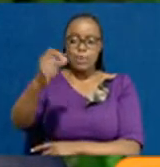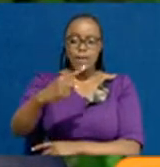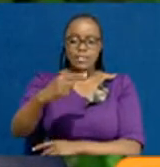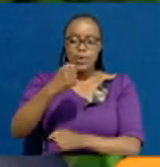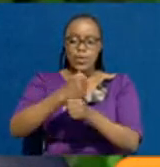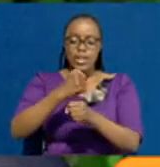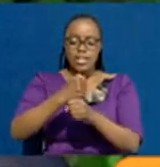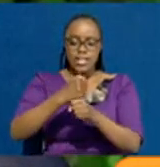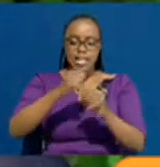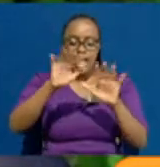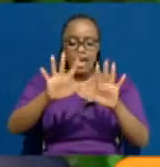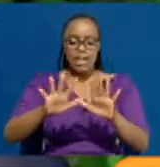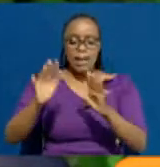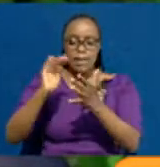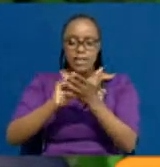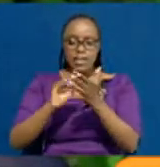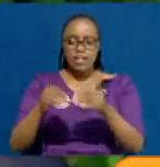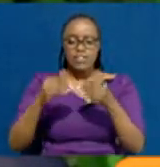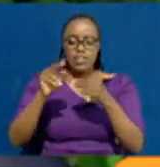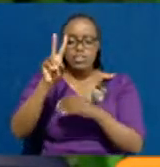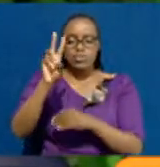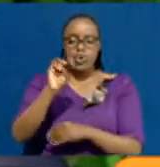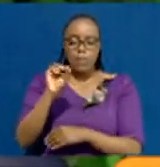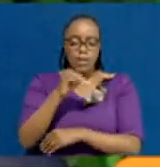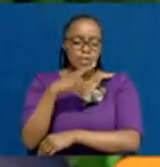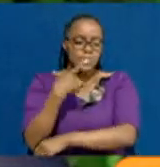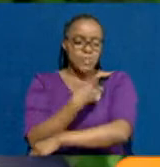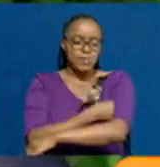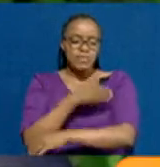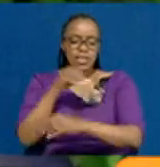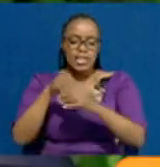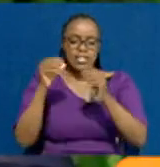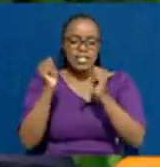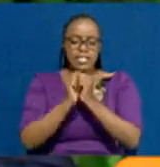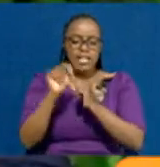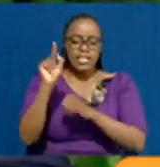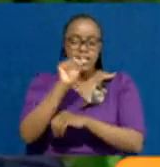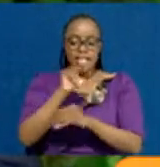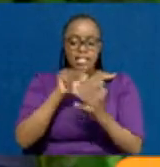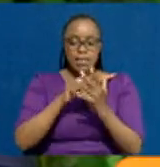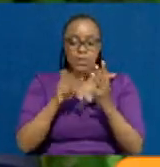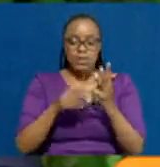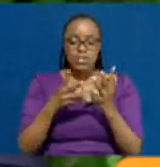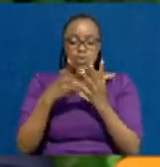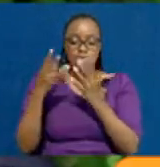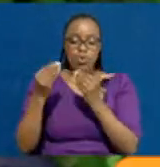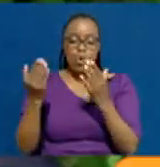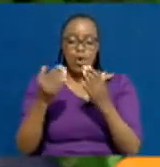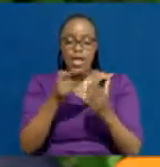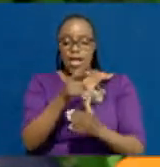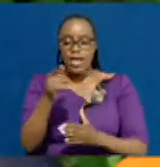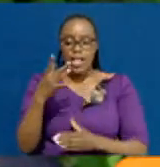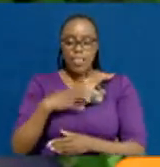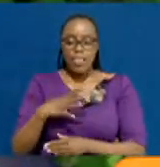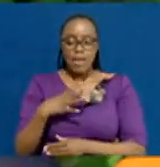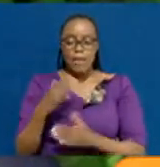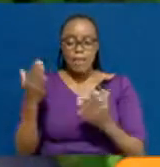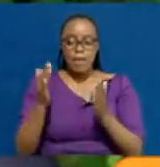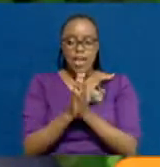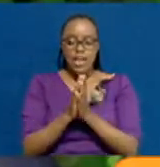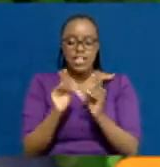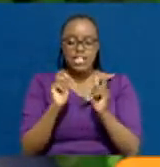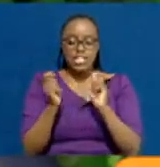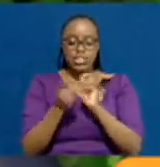did a campaign and delivered close to 2 million vaccines in 10 days. In other words, going out to where the population are changes